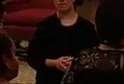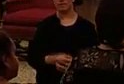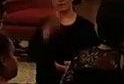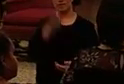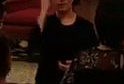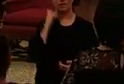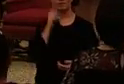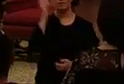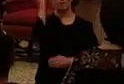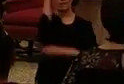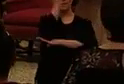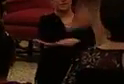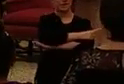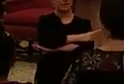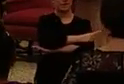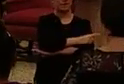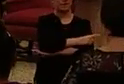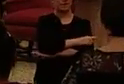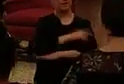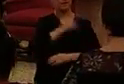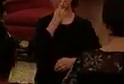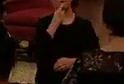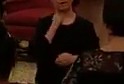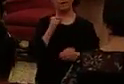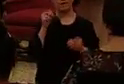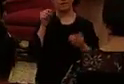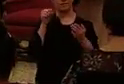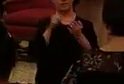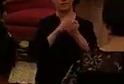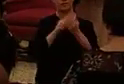Because one day, that little red dot of blood,